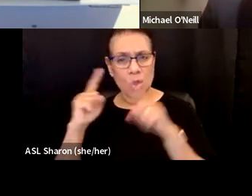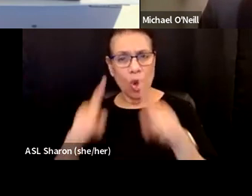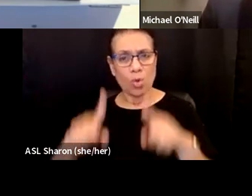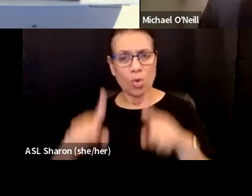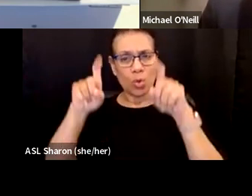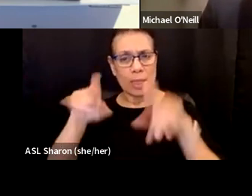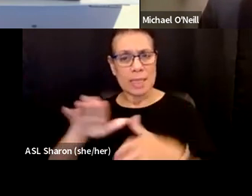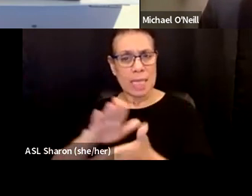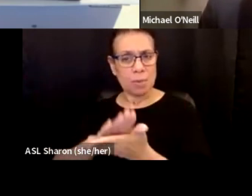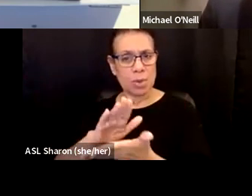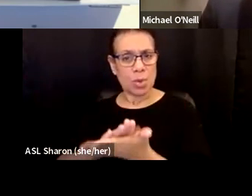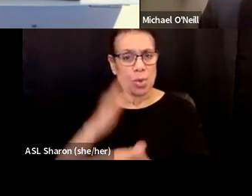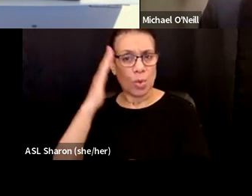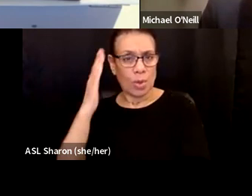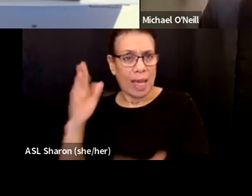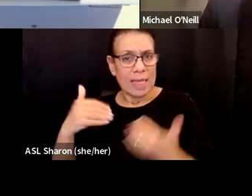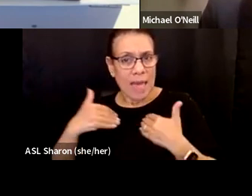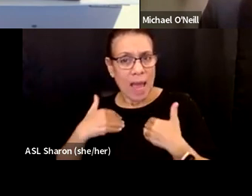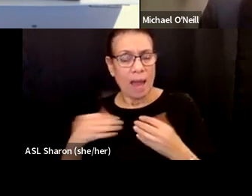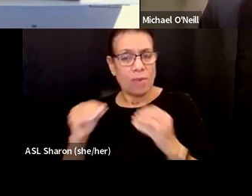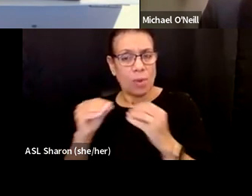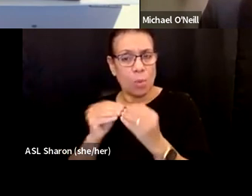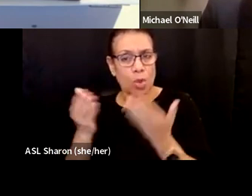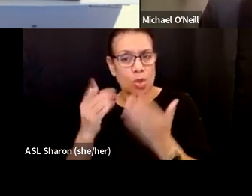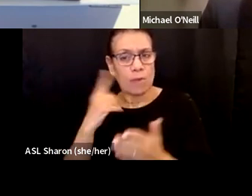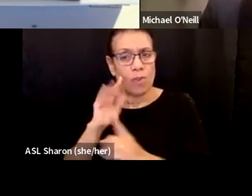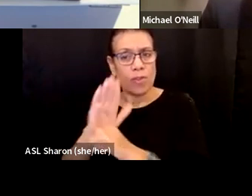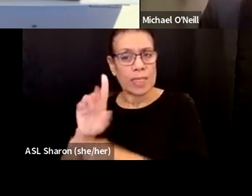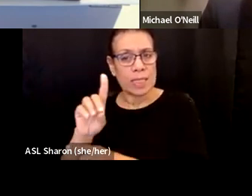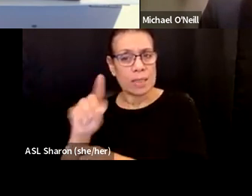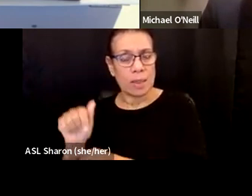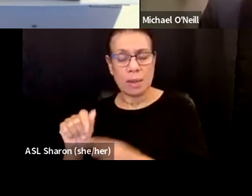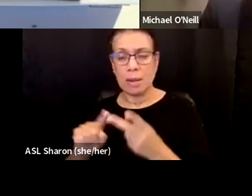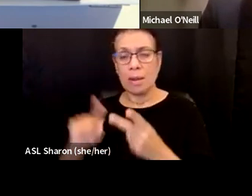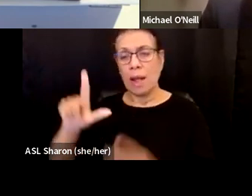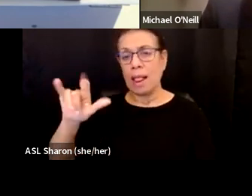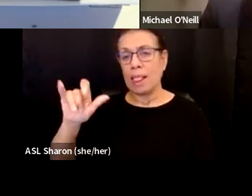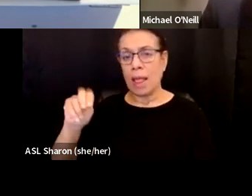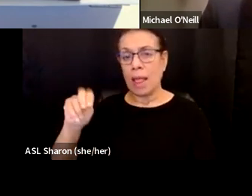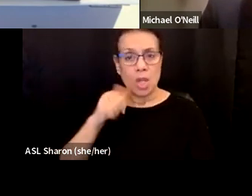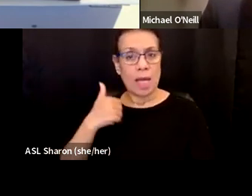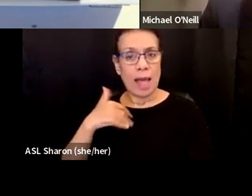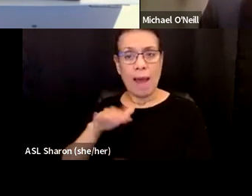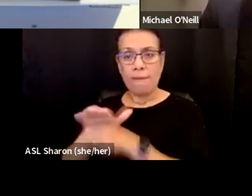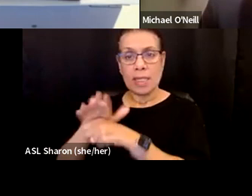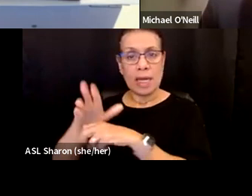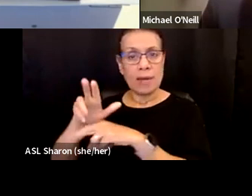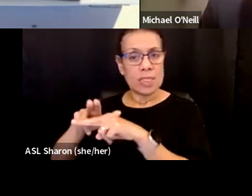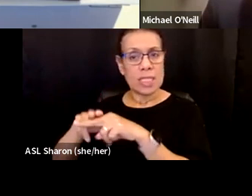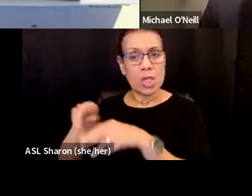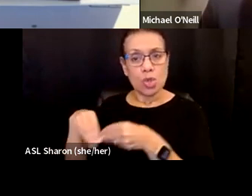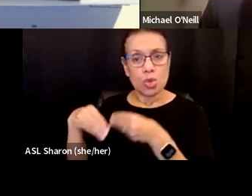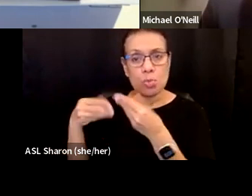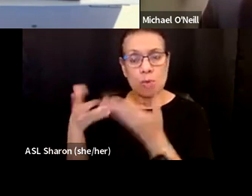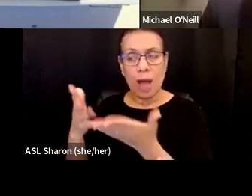school by virtue or receiving services for their disability the mary lyon does not have enough seats to provide services to